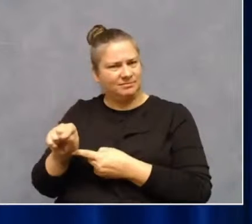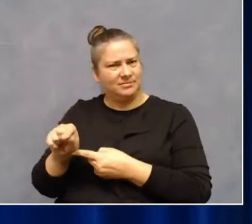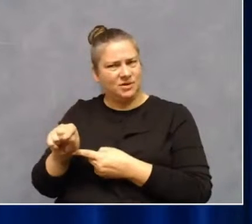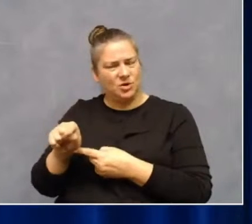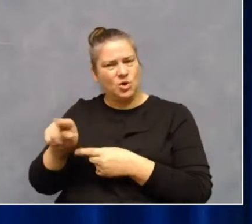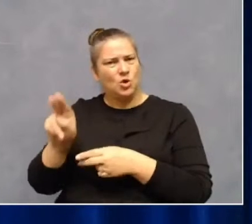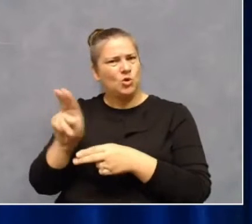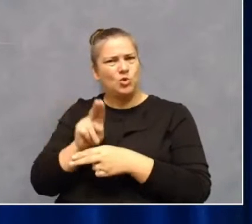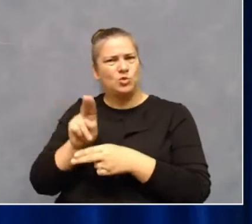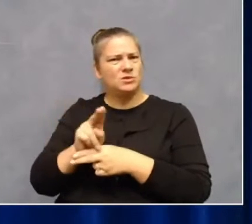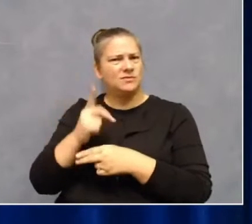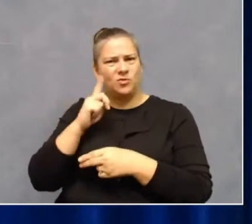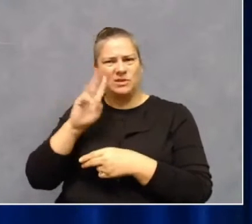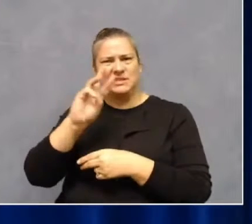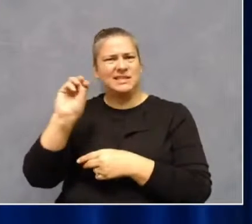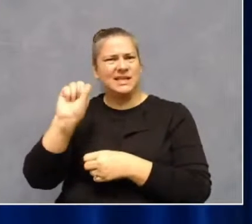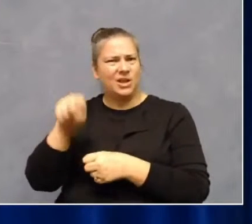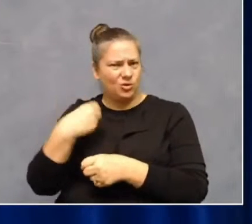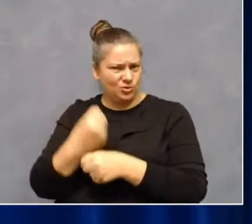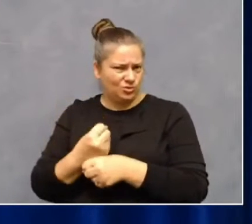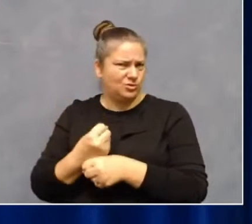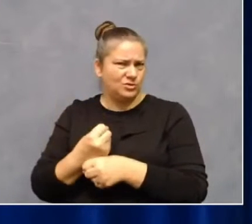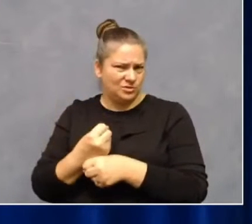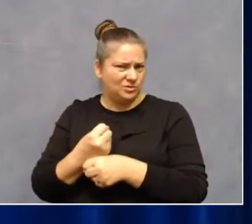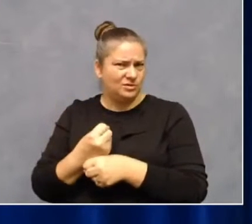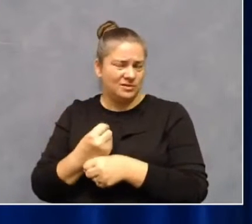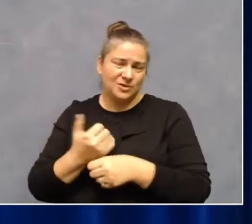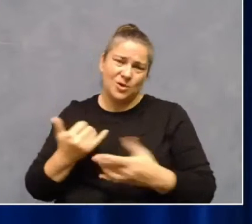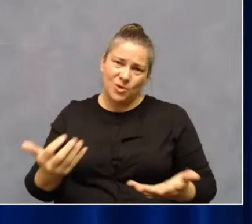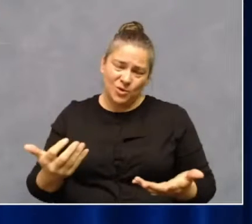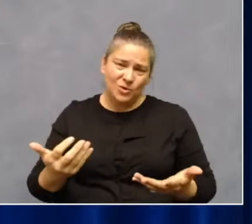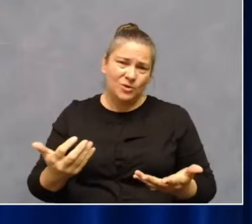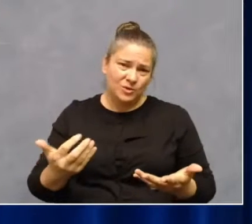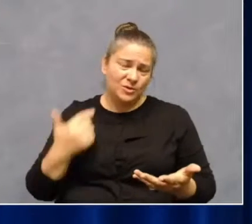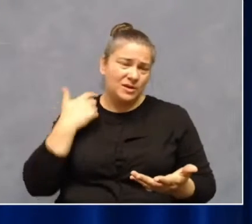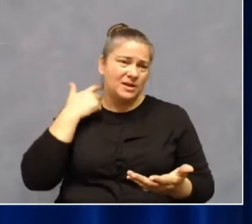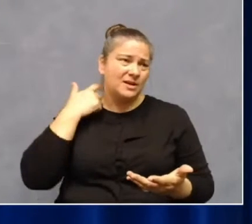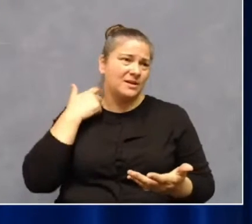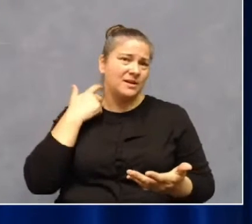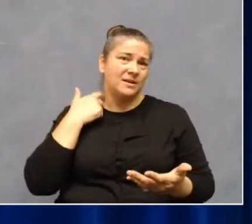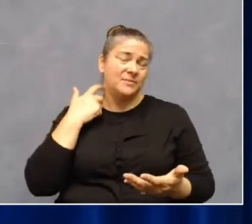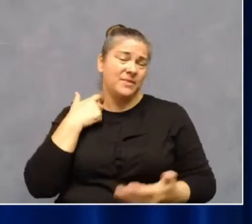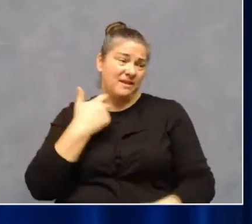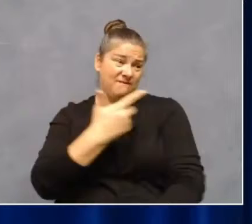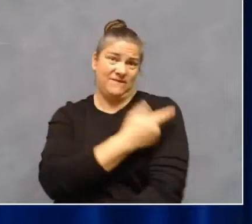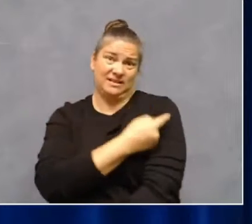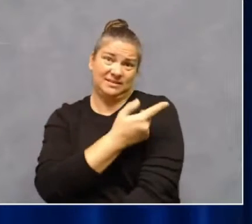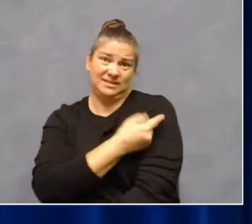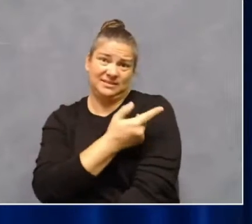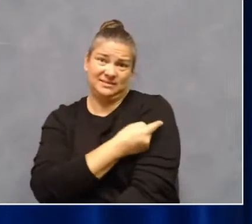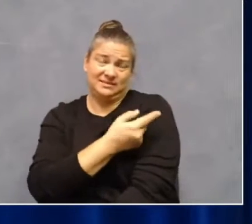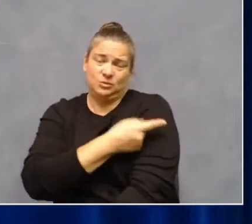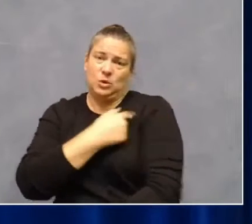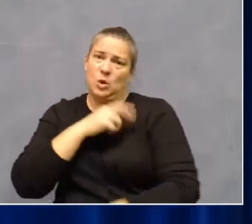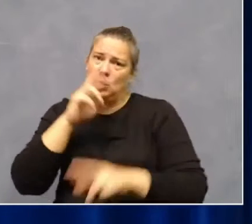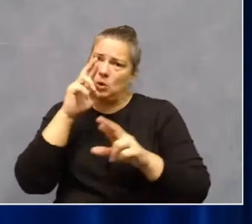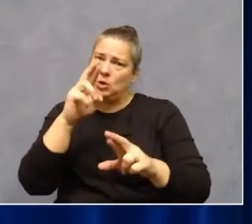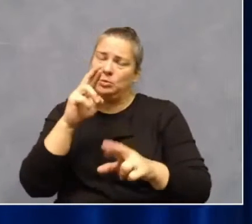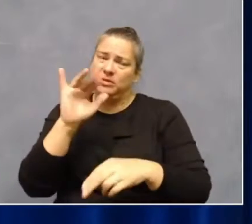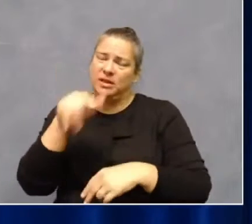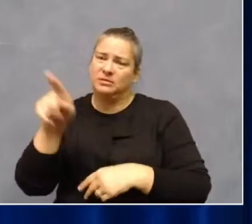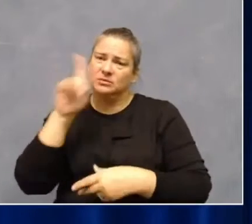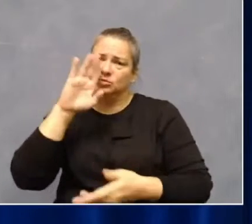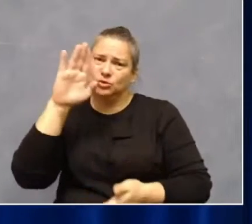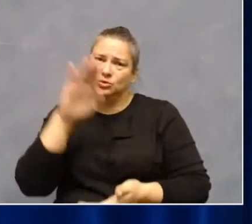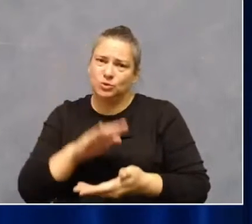decades. So we've got a long way to go. In the vaccines, we have great hope that the vaccines are going to reduce the disease and